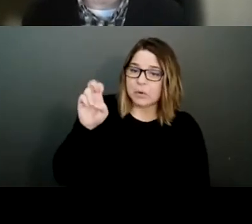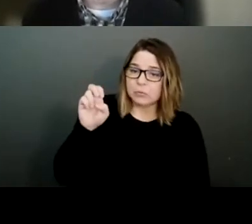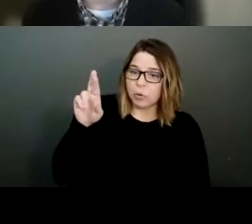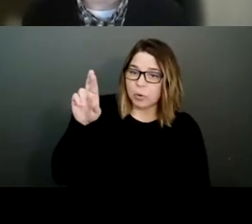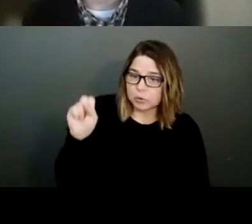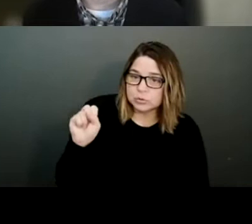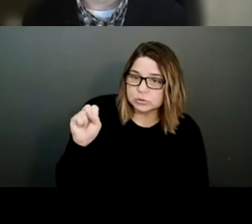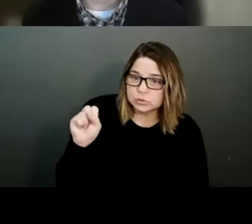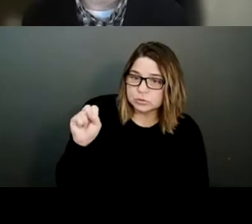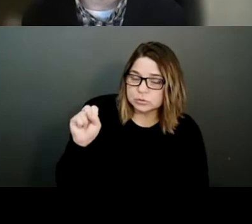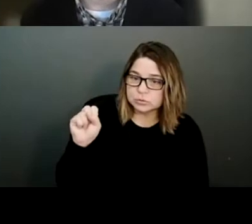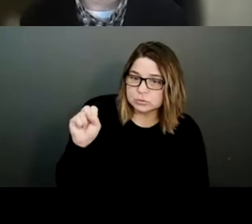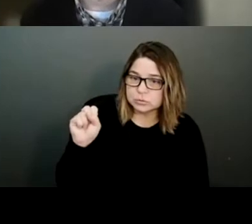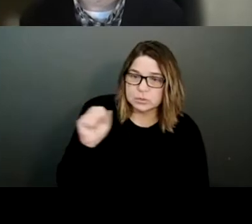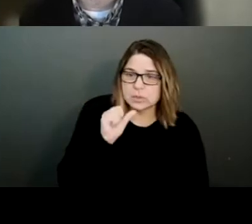C-A-R-E-R-S.